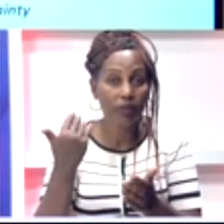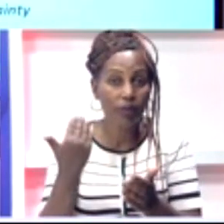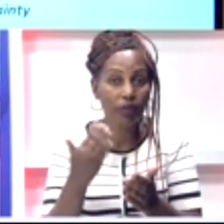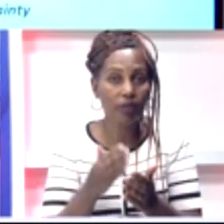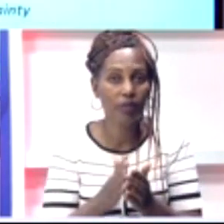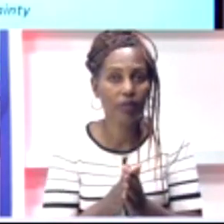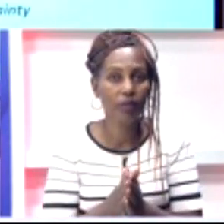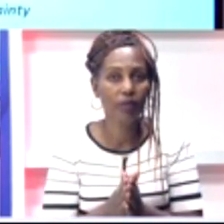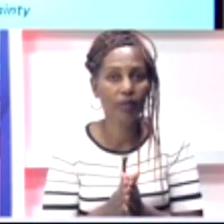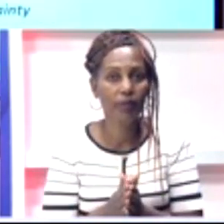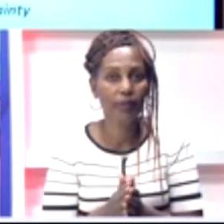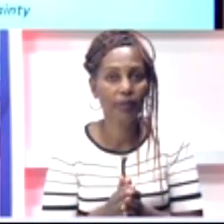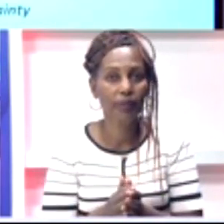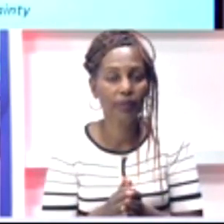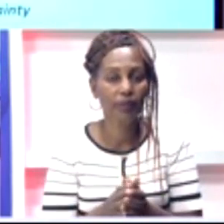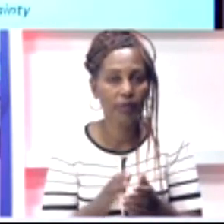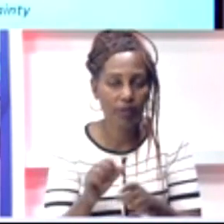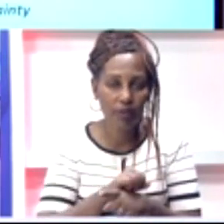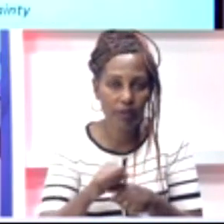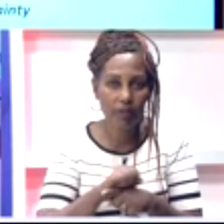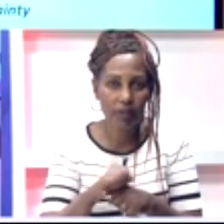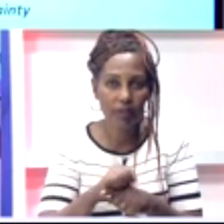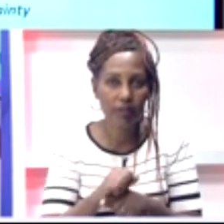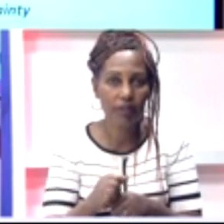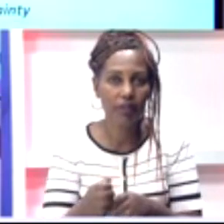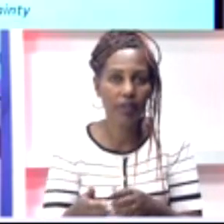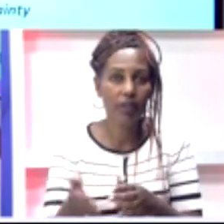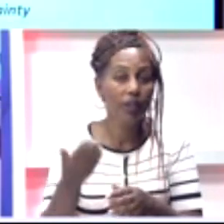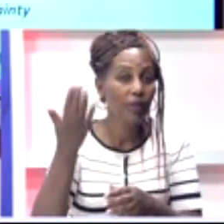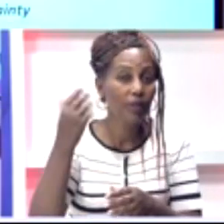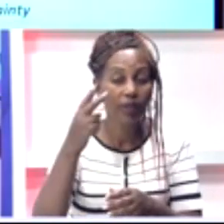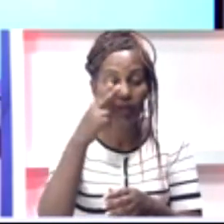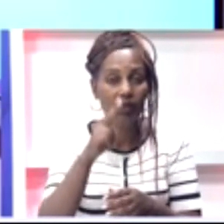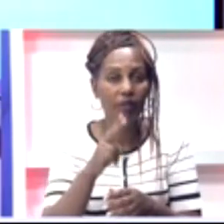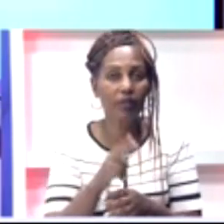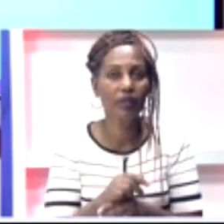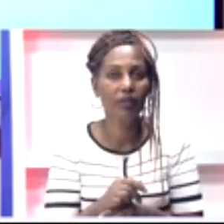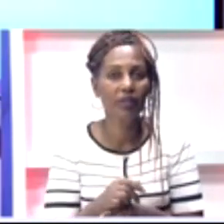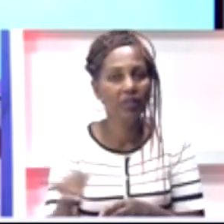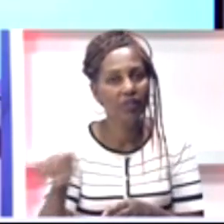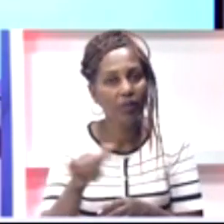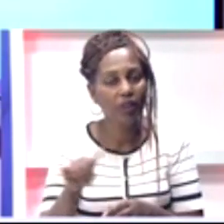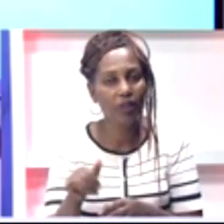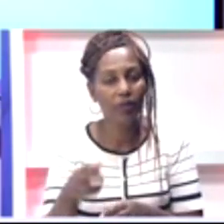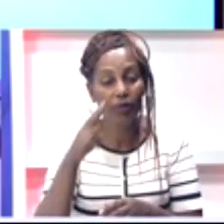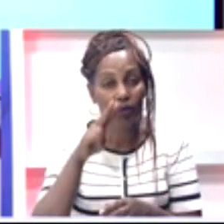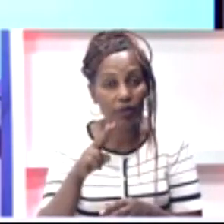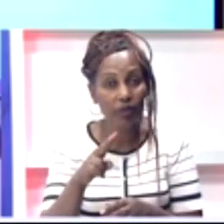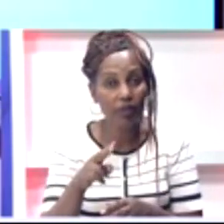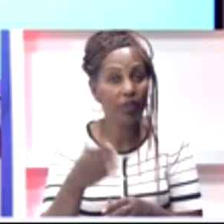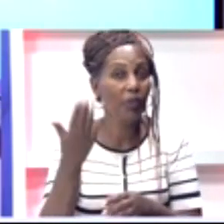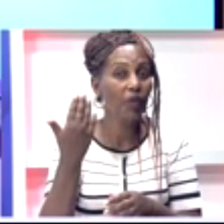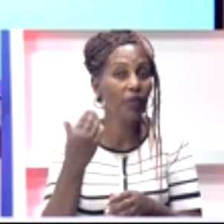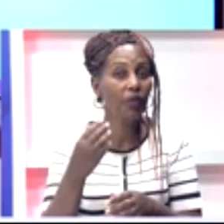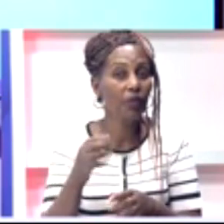to your exercise we answered above. It is similar. If you are given one example, you